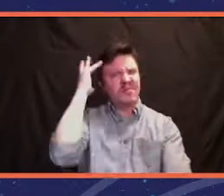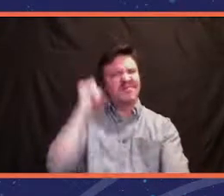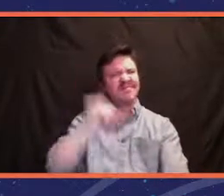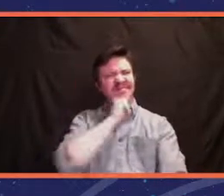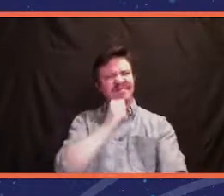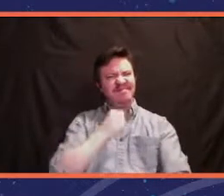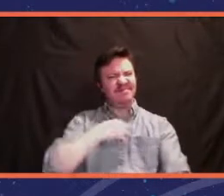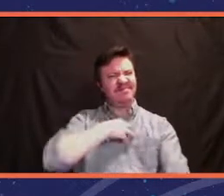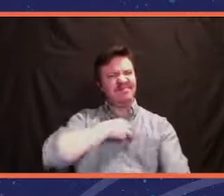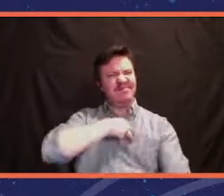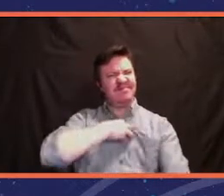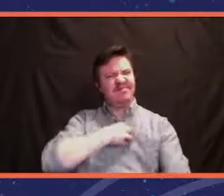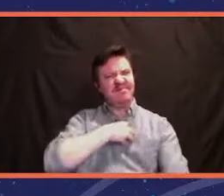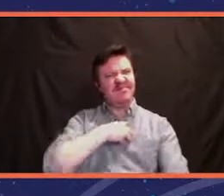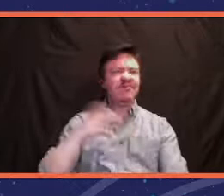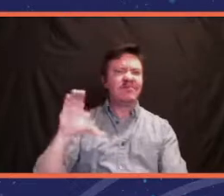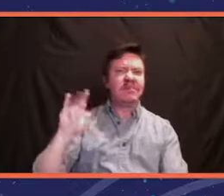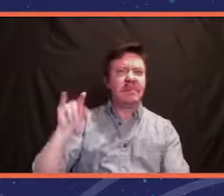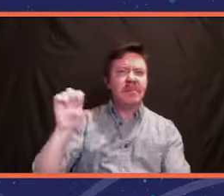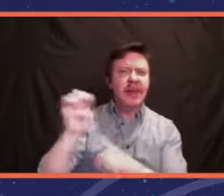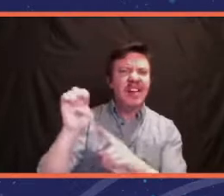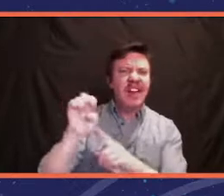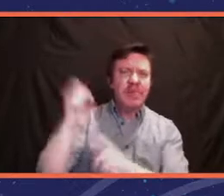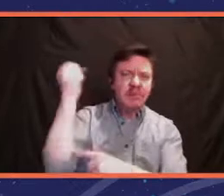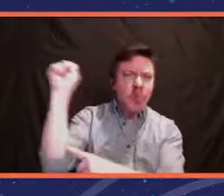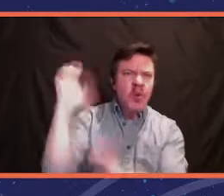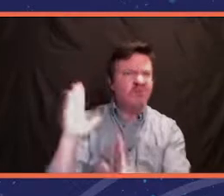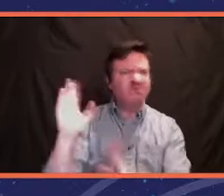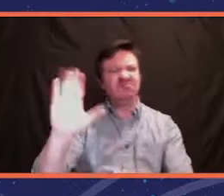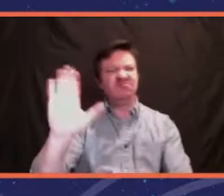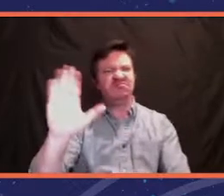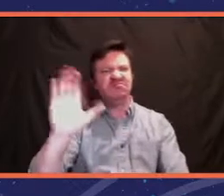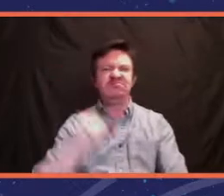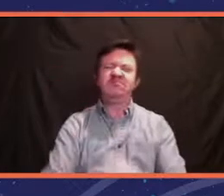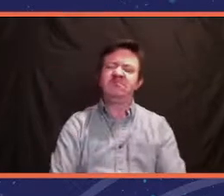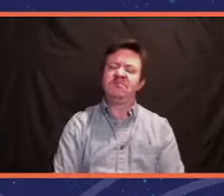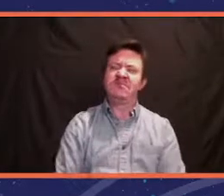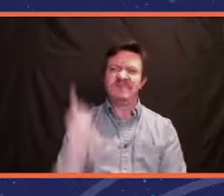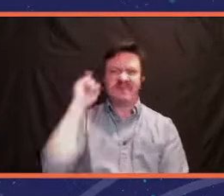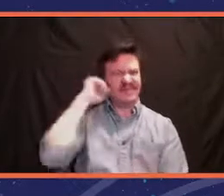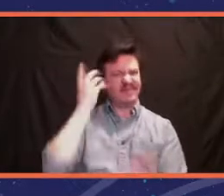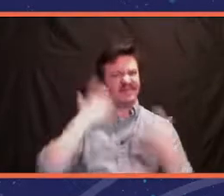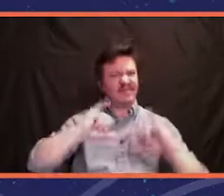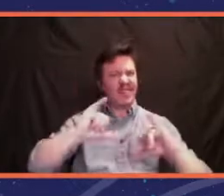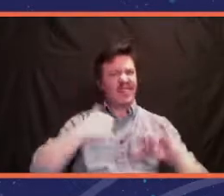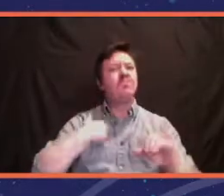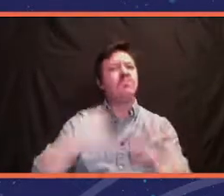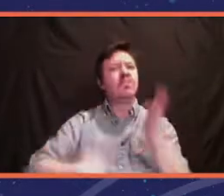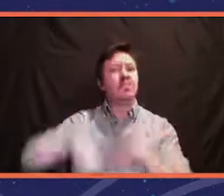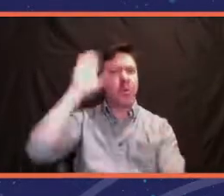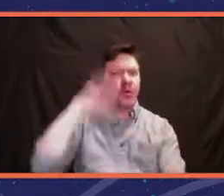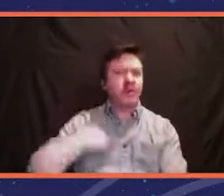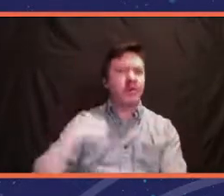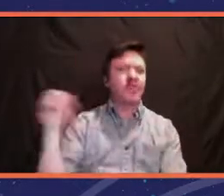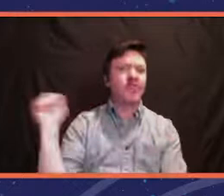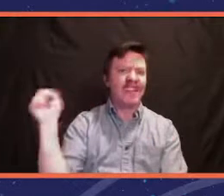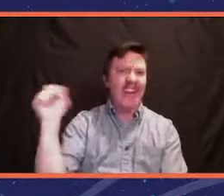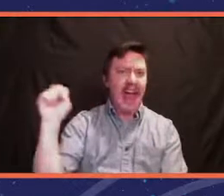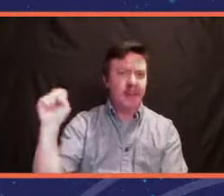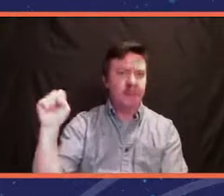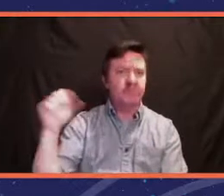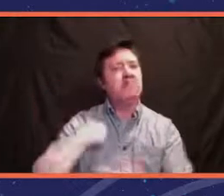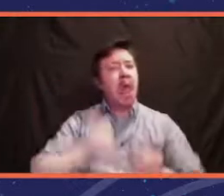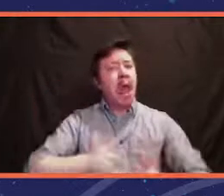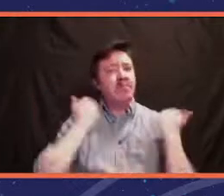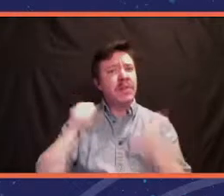a climate warrior necessarily. I think it's still, even though I'm from Seattle, even though I've been in the Bay for a minute,